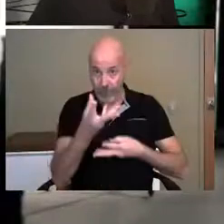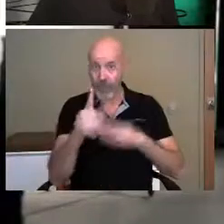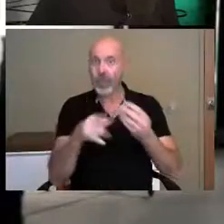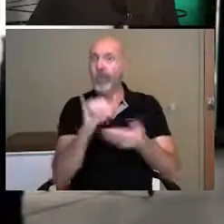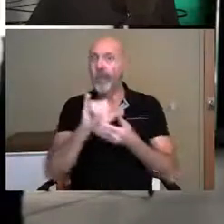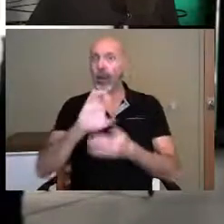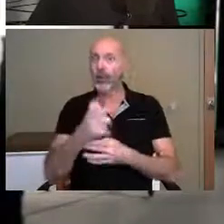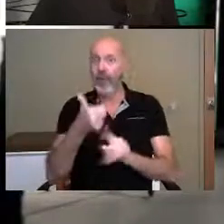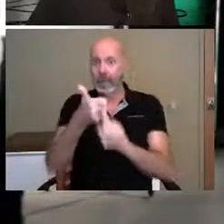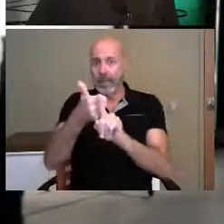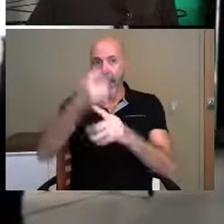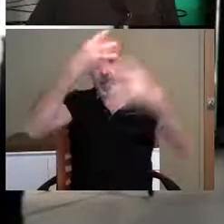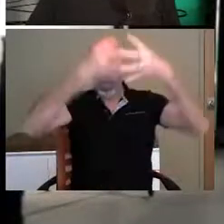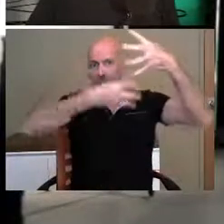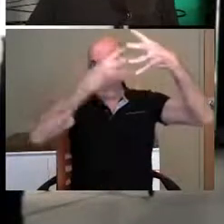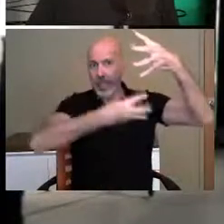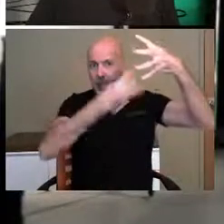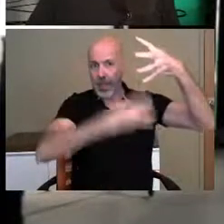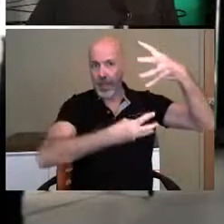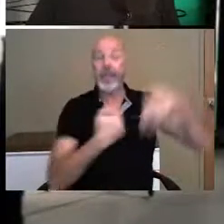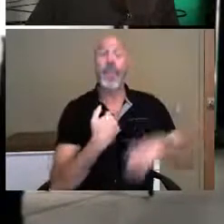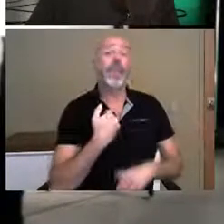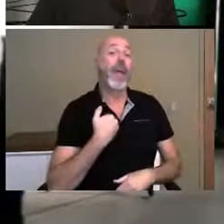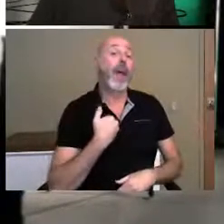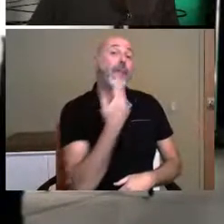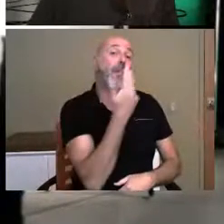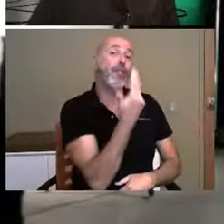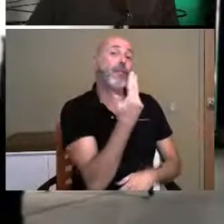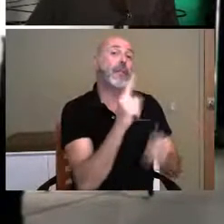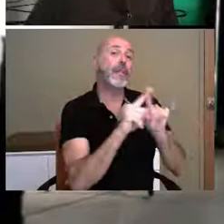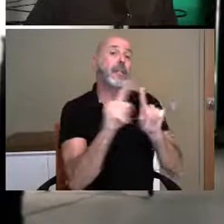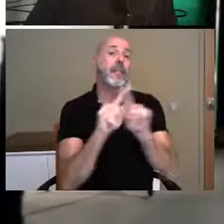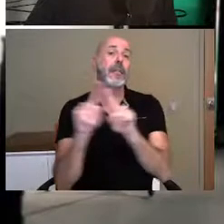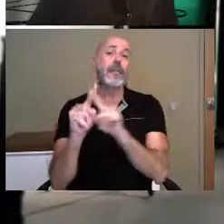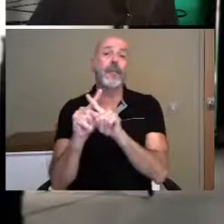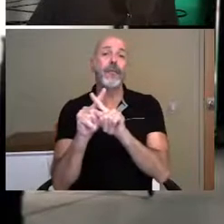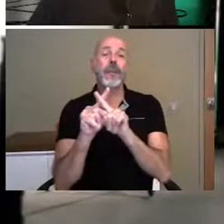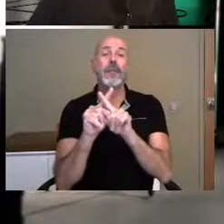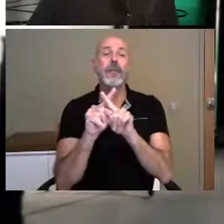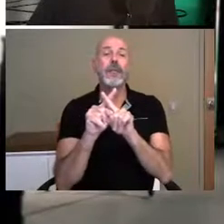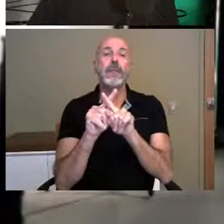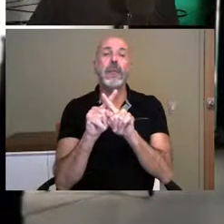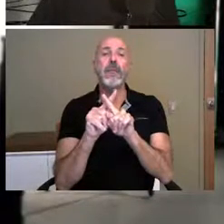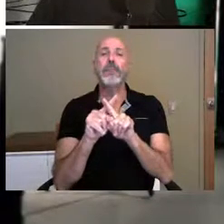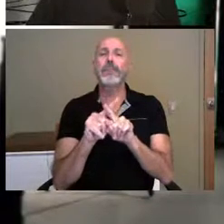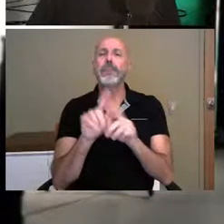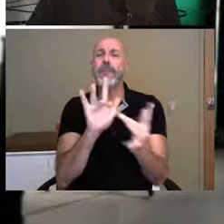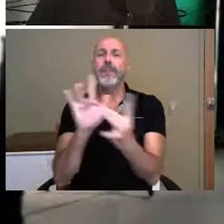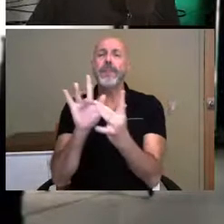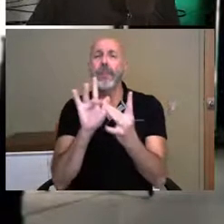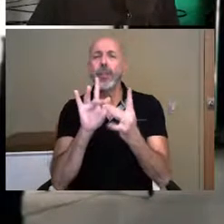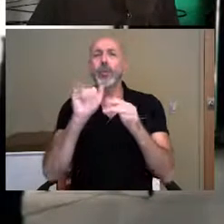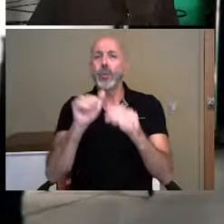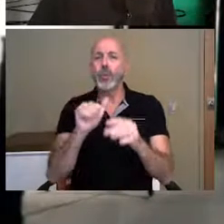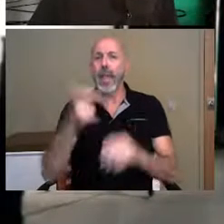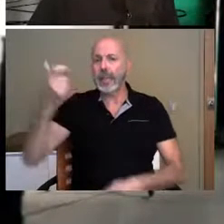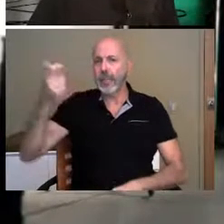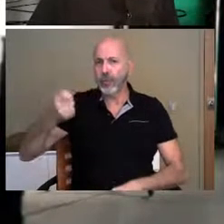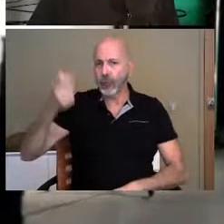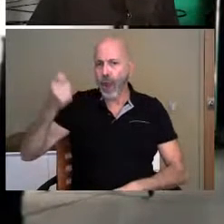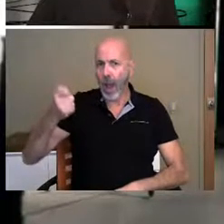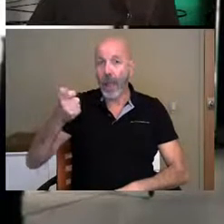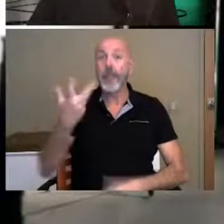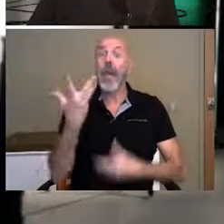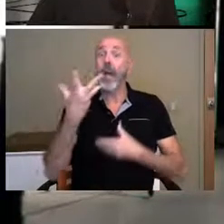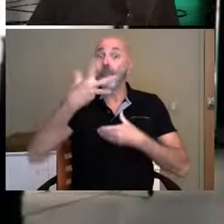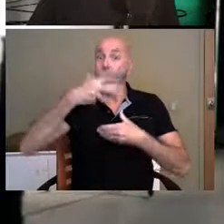person. Then I have three different video platforms that you can subscribe to participate in